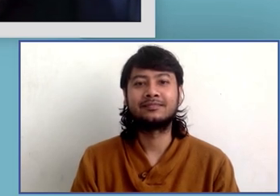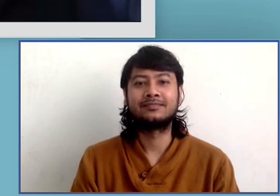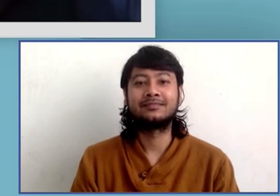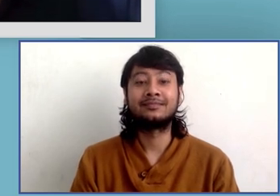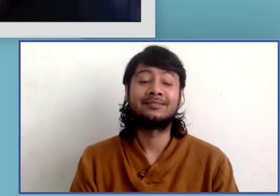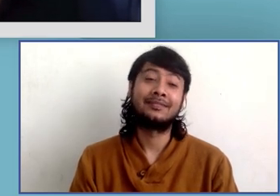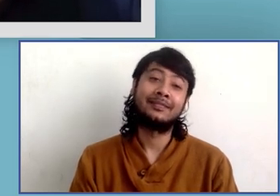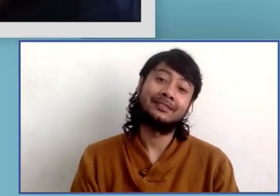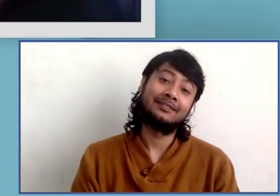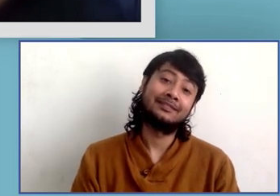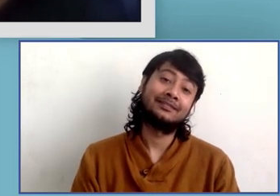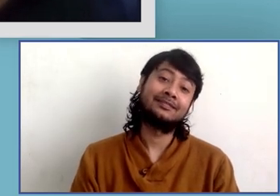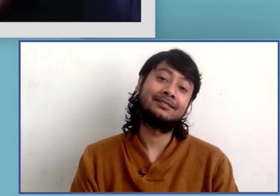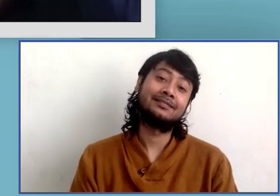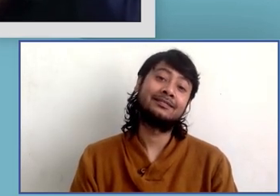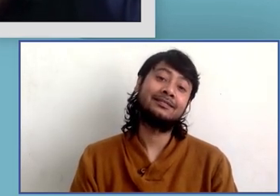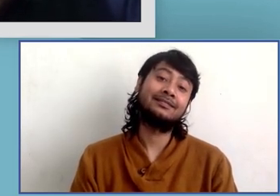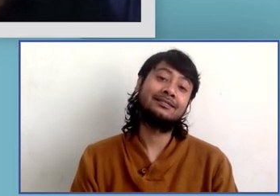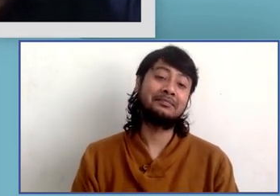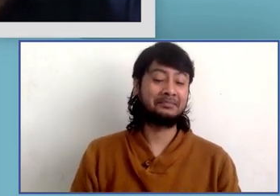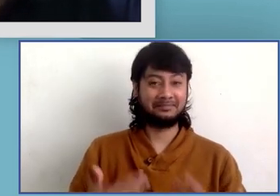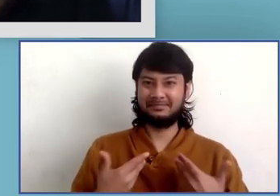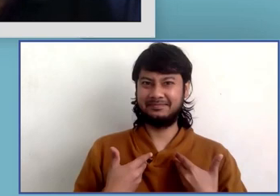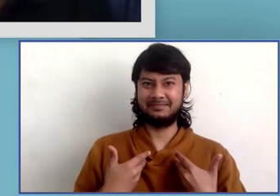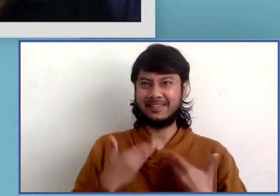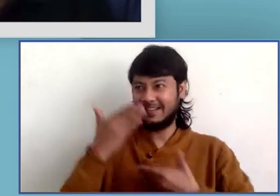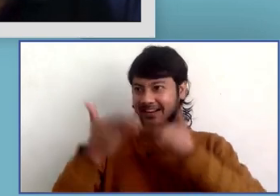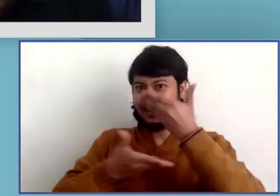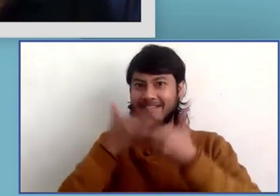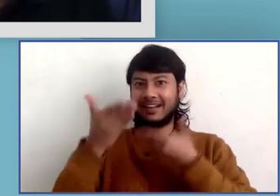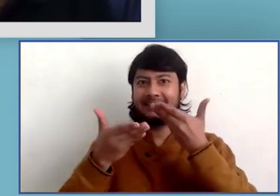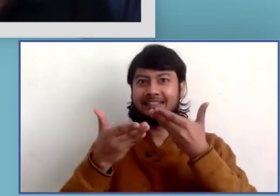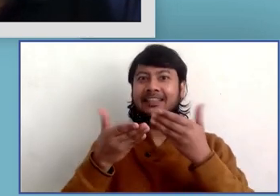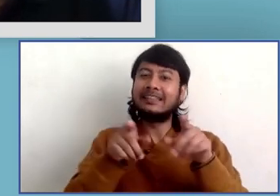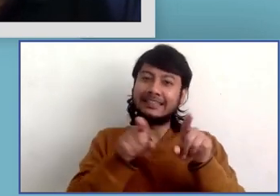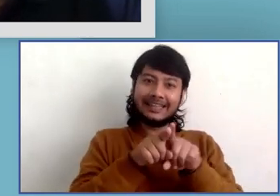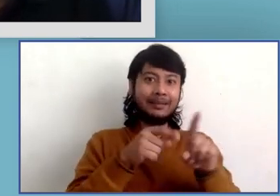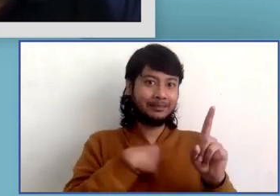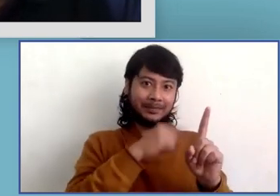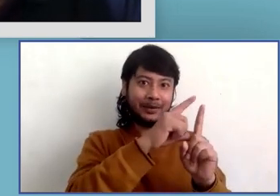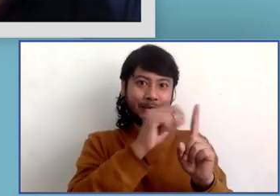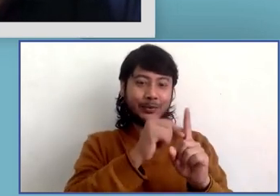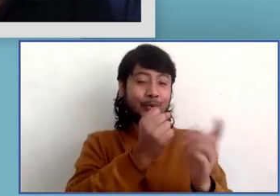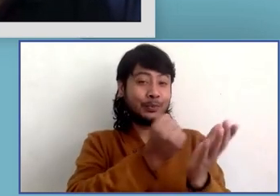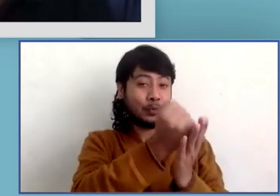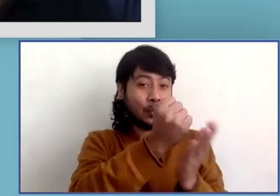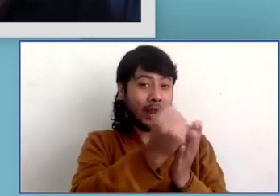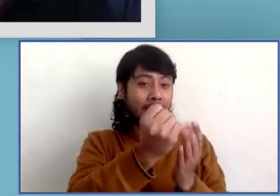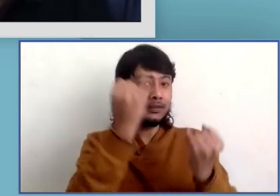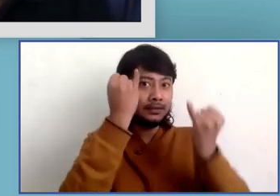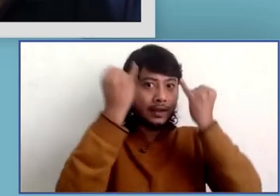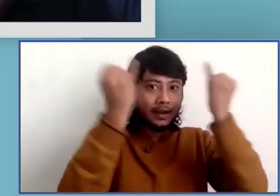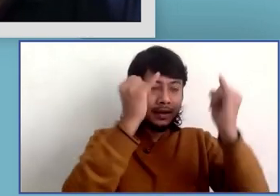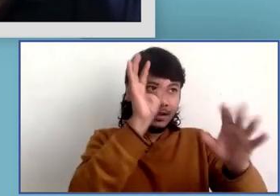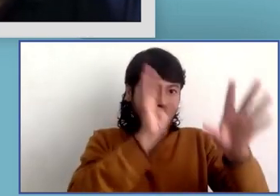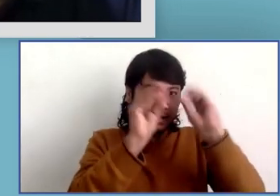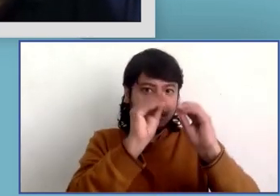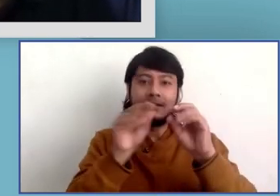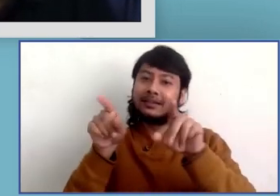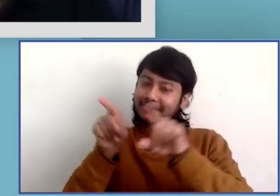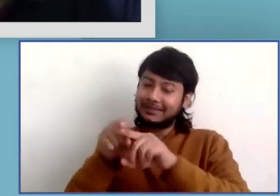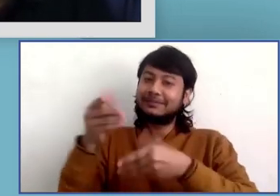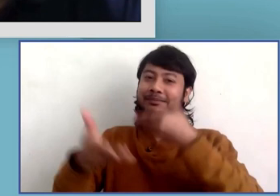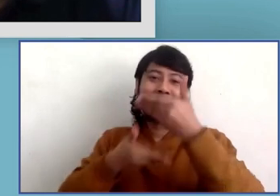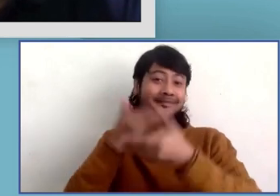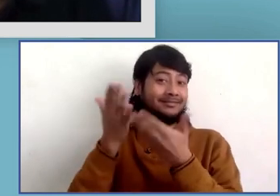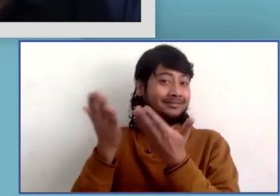well what I'm going to do as well is just keep practicing keep trying new things and the same for you